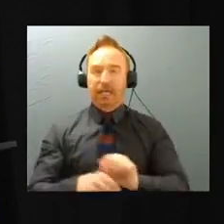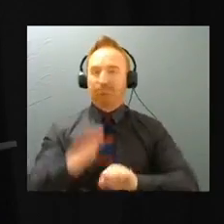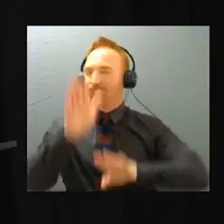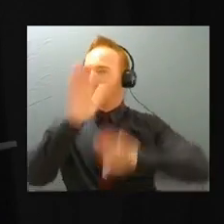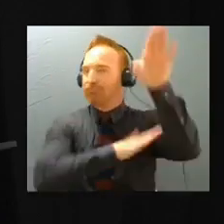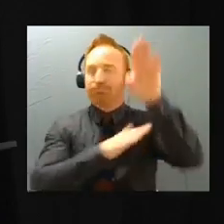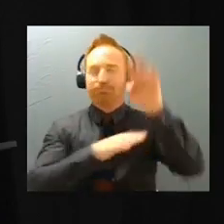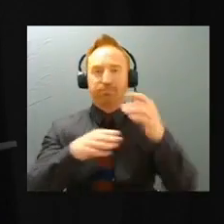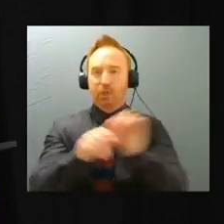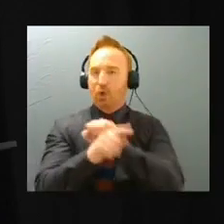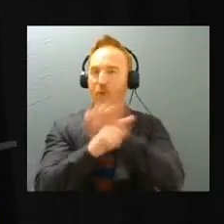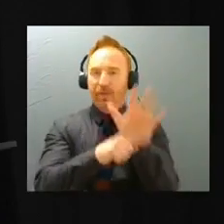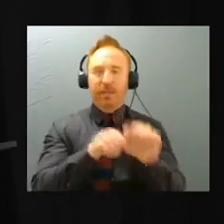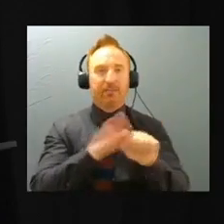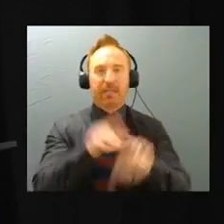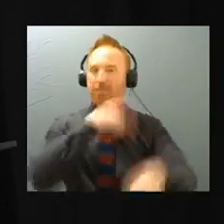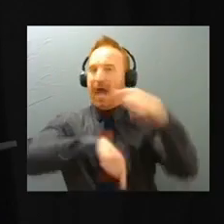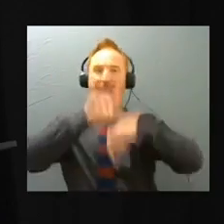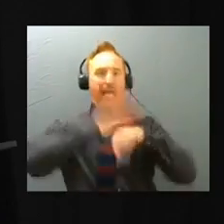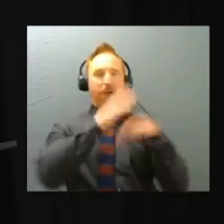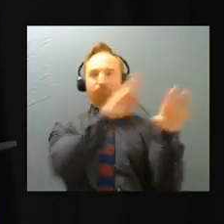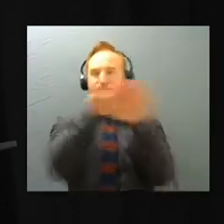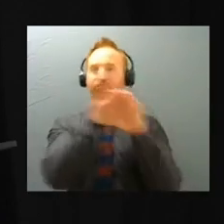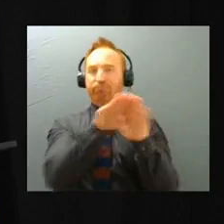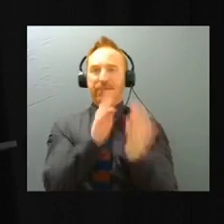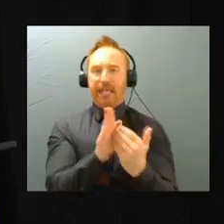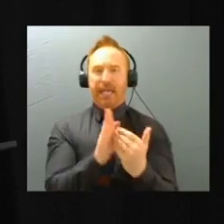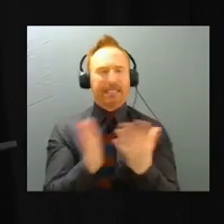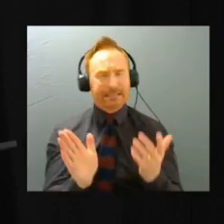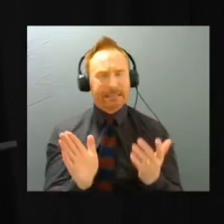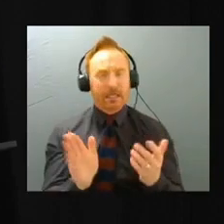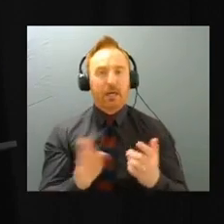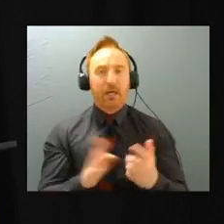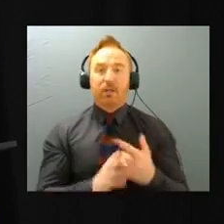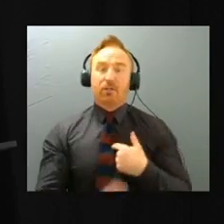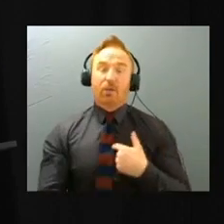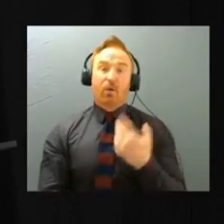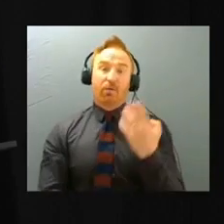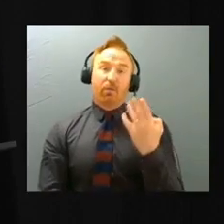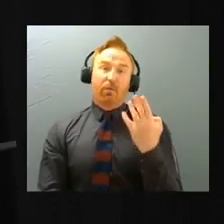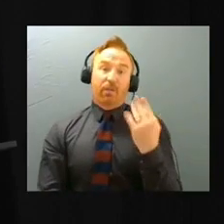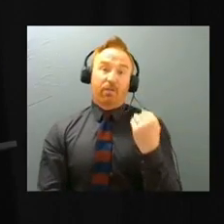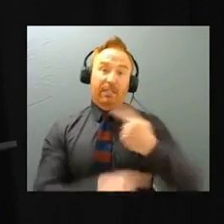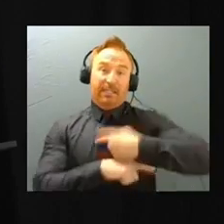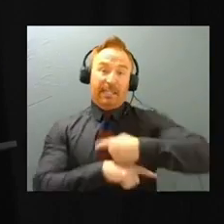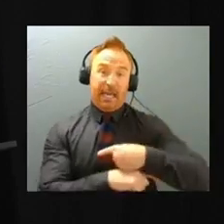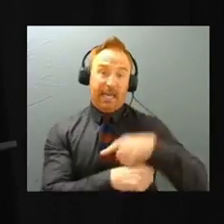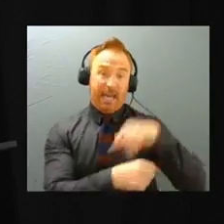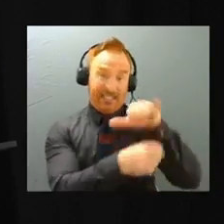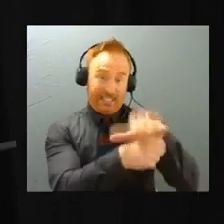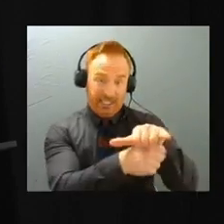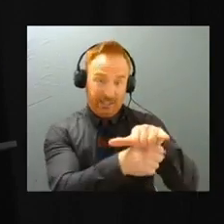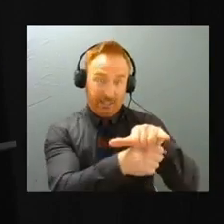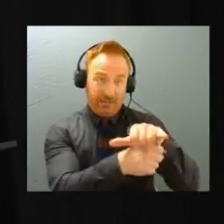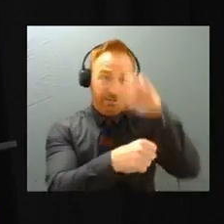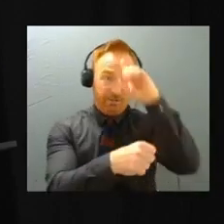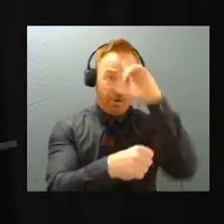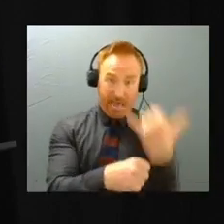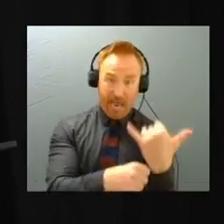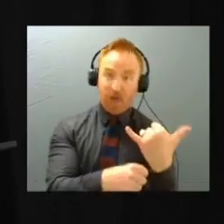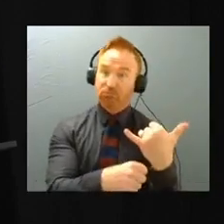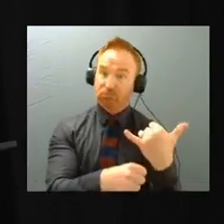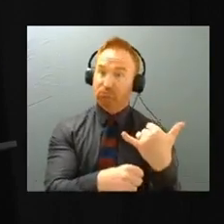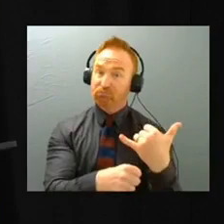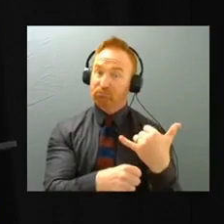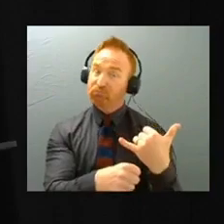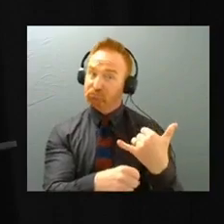having the requirement to do that 14-day isolation is enough at this time, and we will of course monitor the